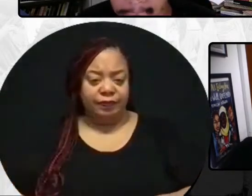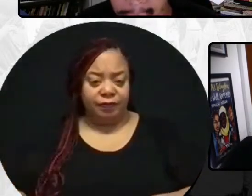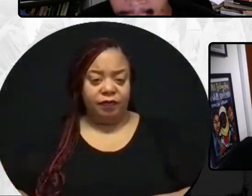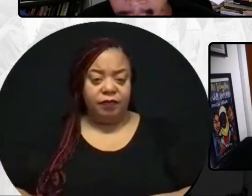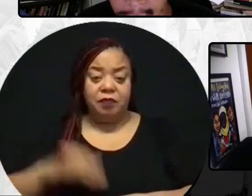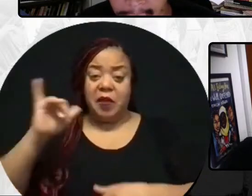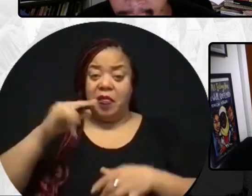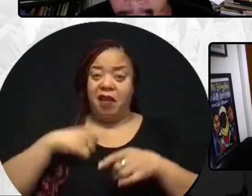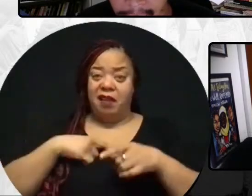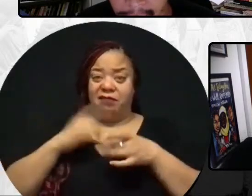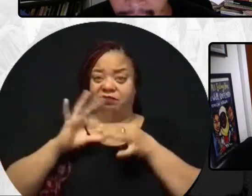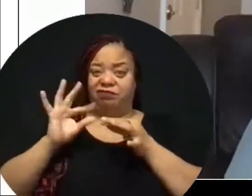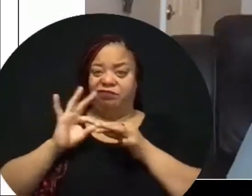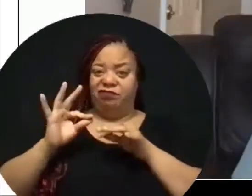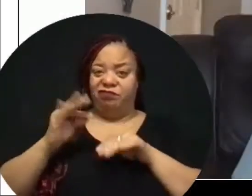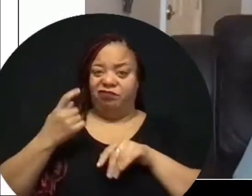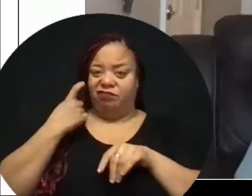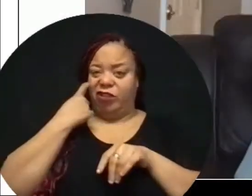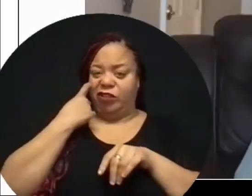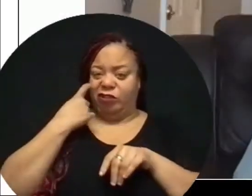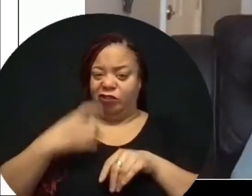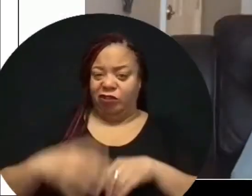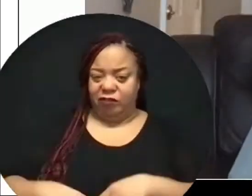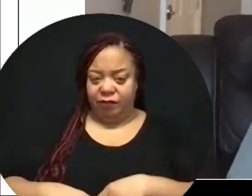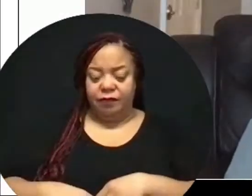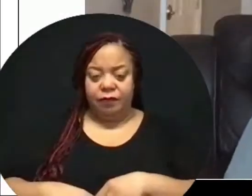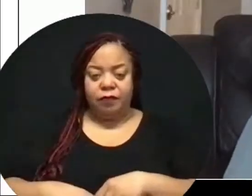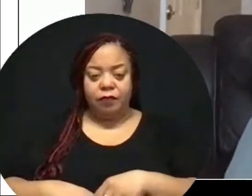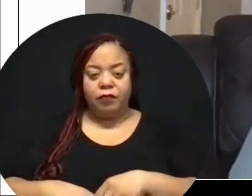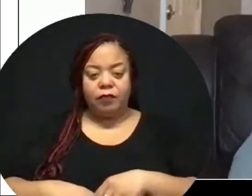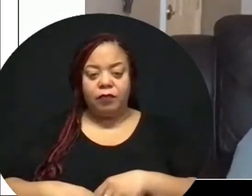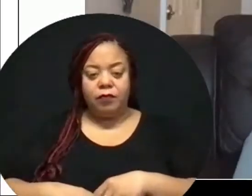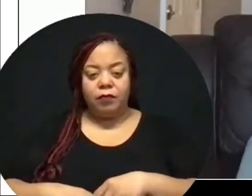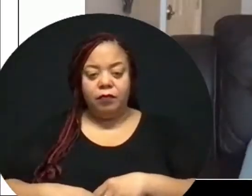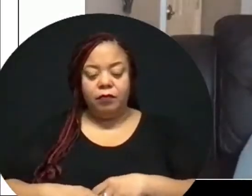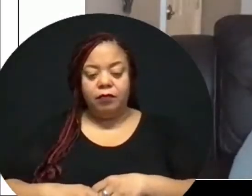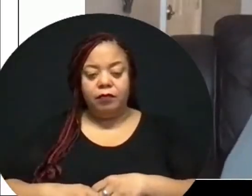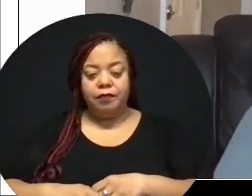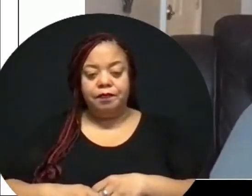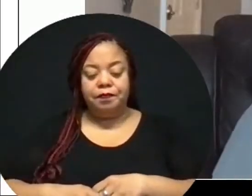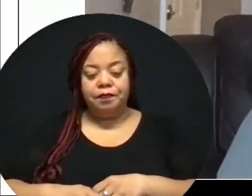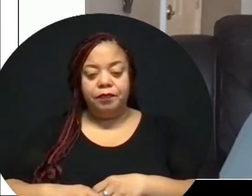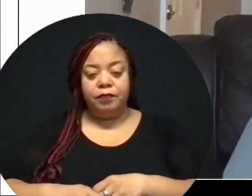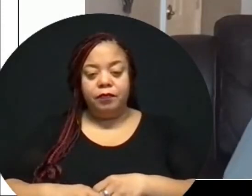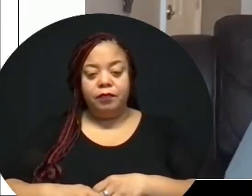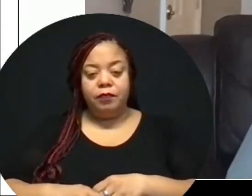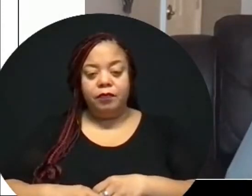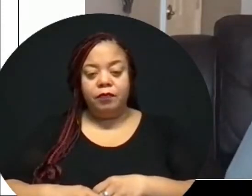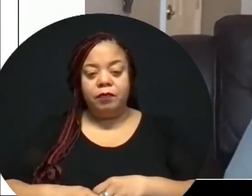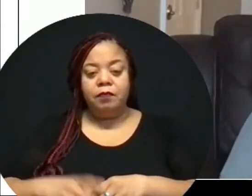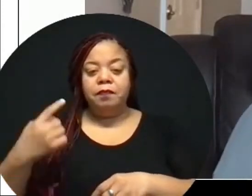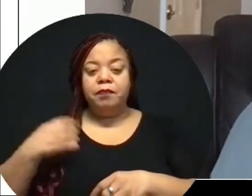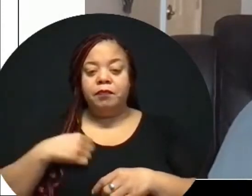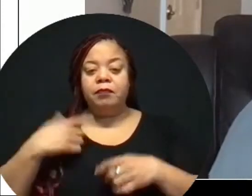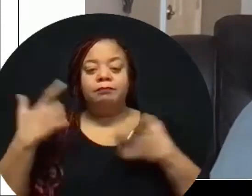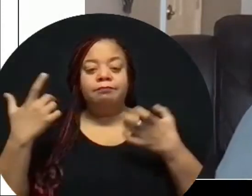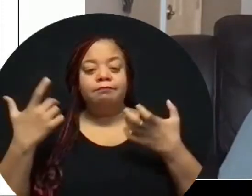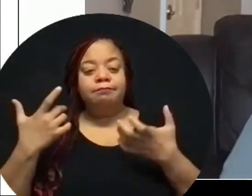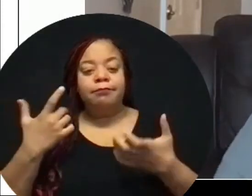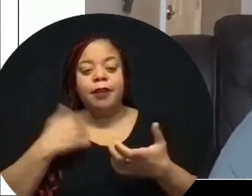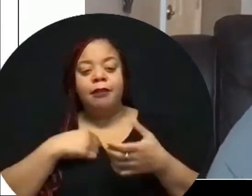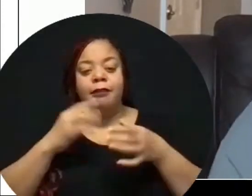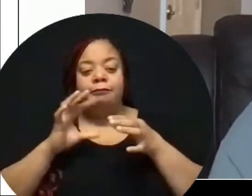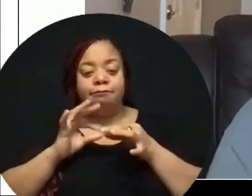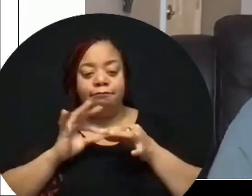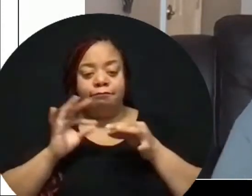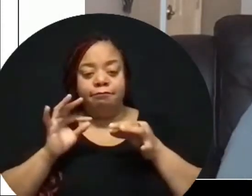speak a lot experiential from this. One of the things I remember when I was specifically in Victorville, USP, was the fact that we